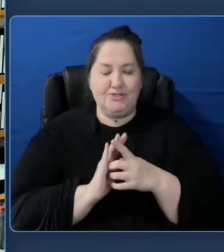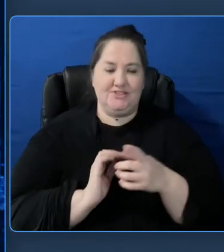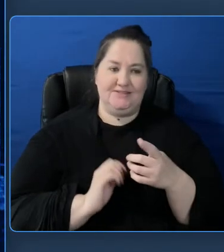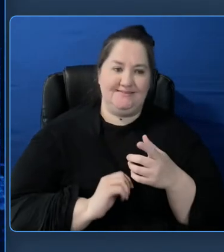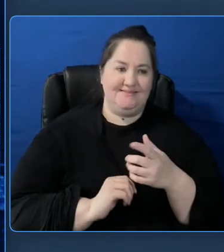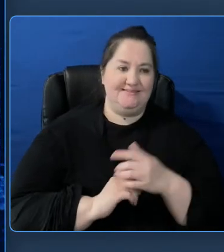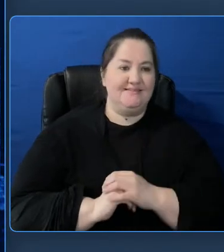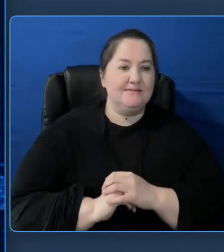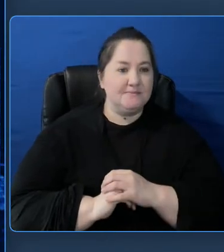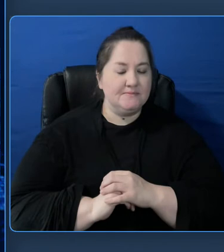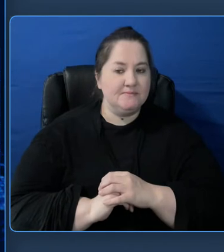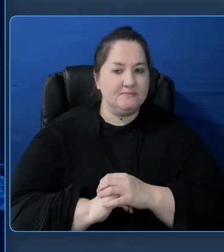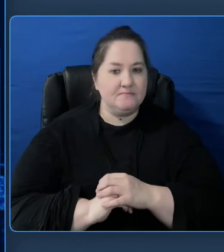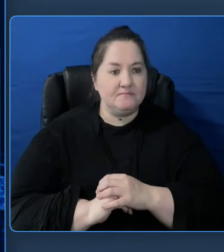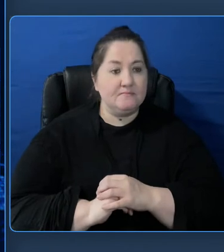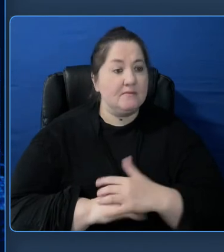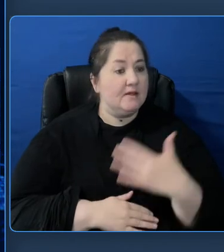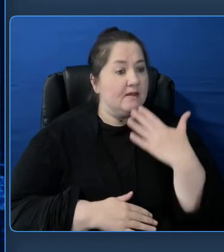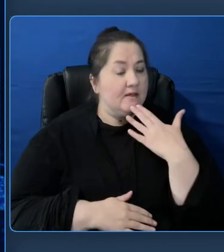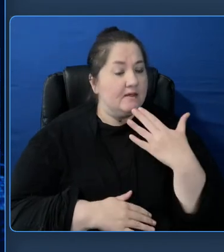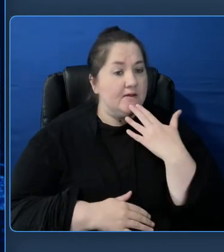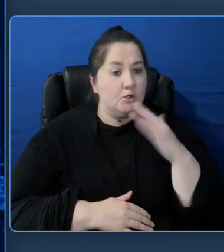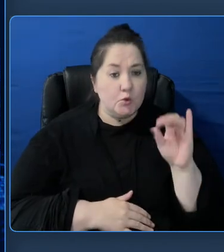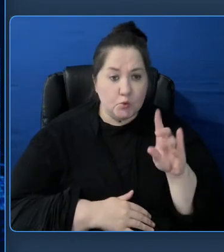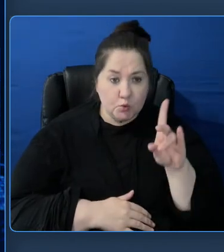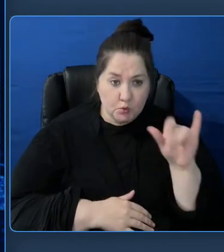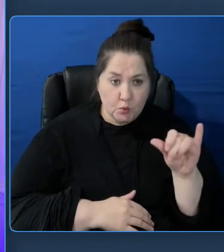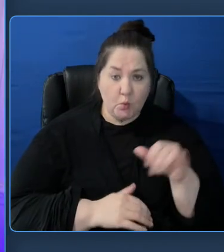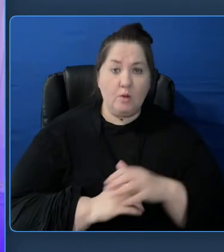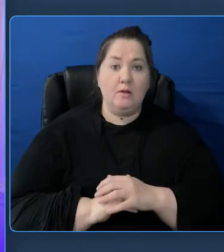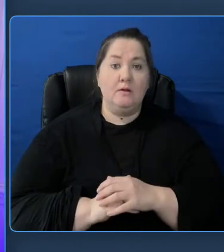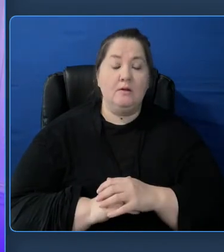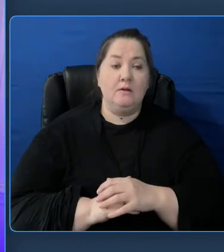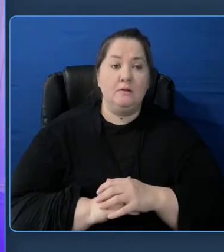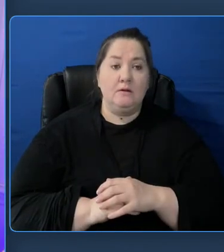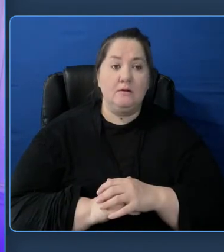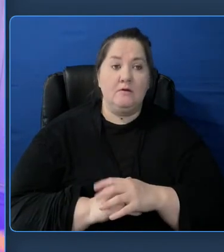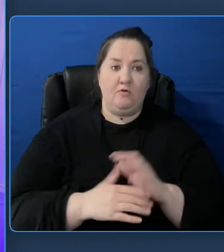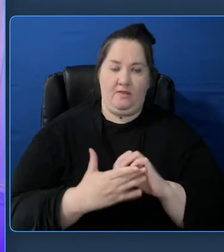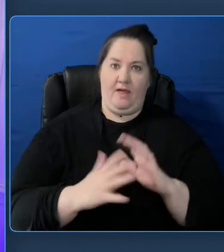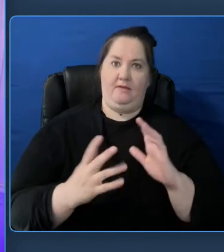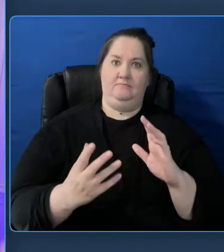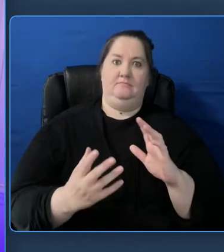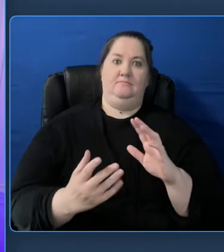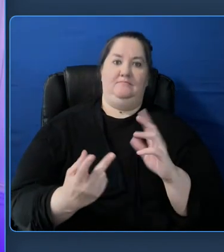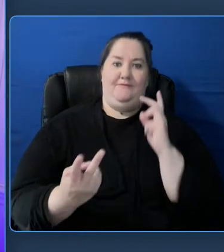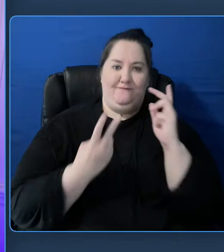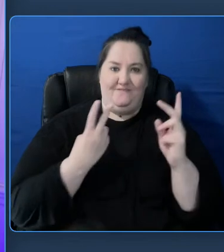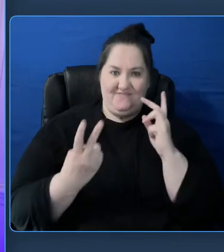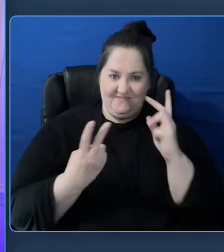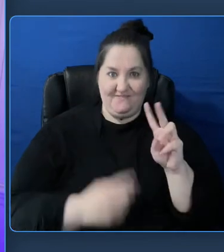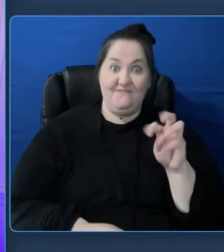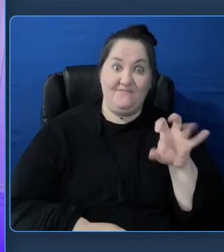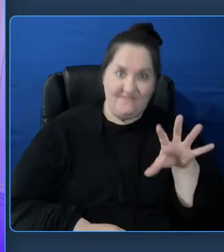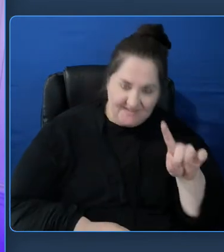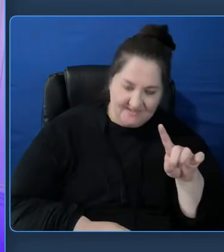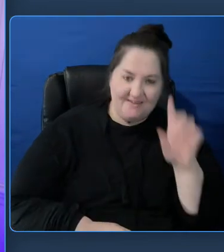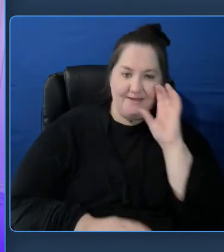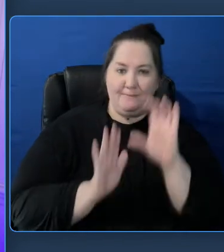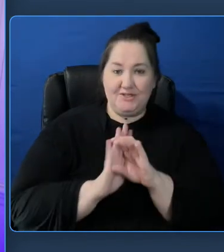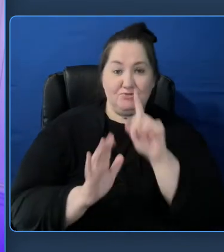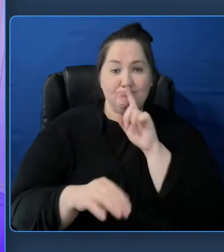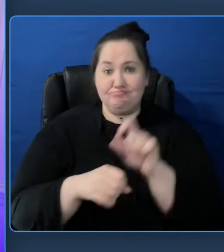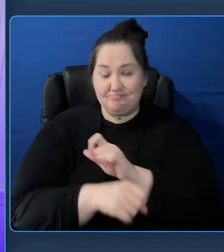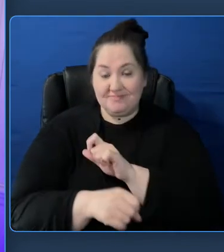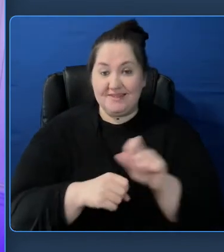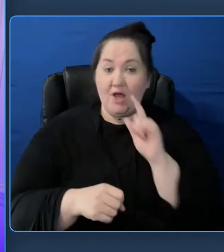you. Thank you, Joel. And, you know, and for that, for that vivid picture, quite literally, right,